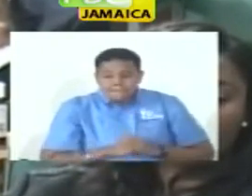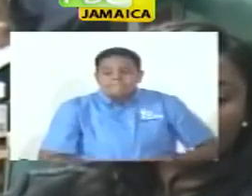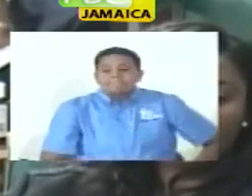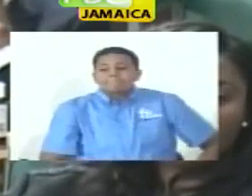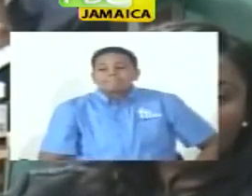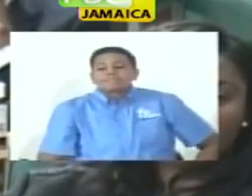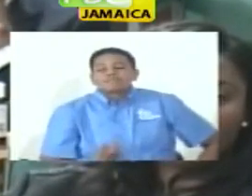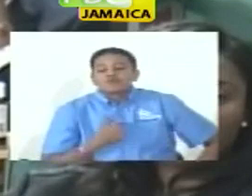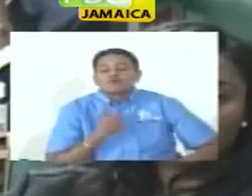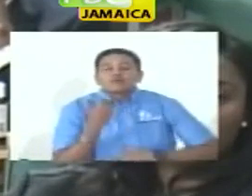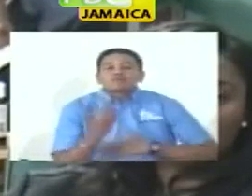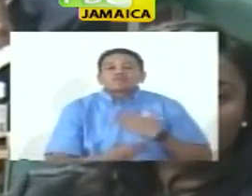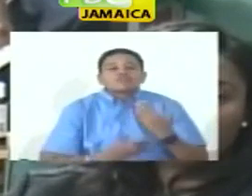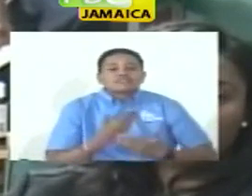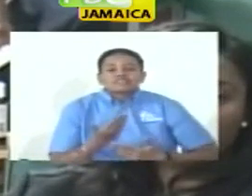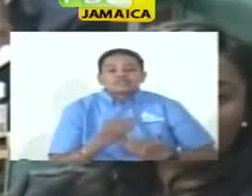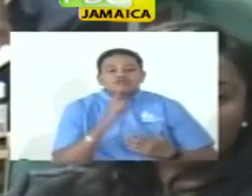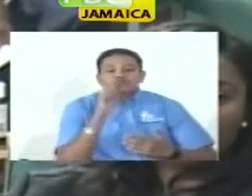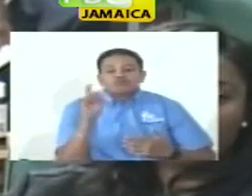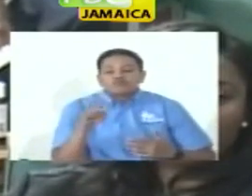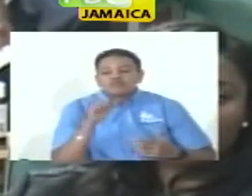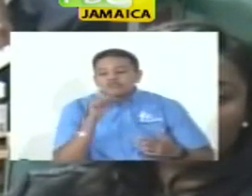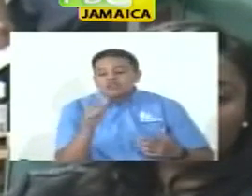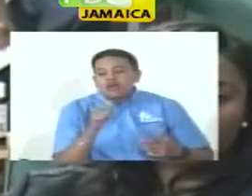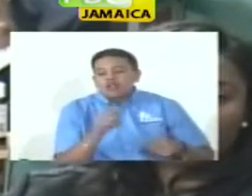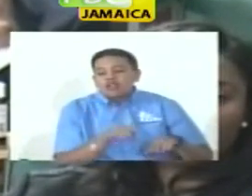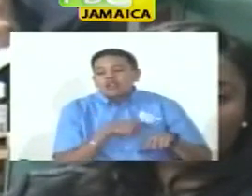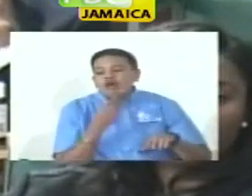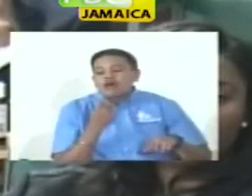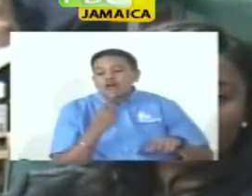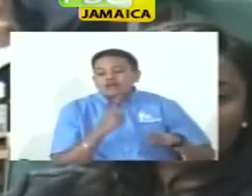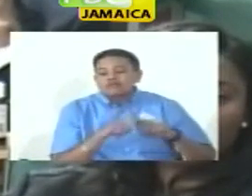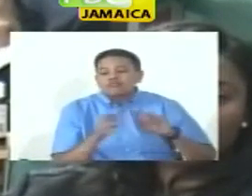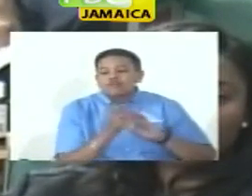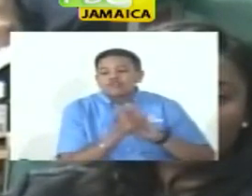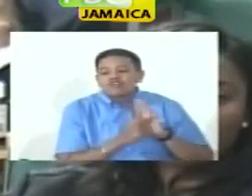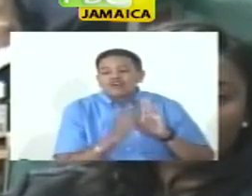we proceed. It really shouldn't be so lengthy, although the bill